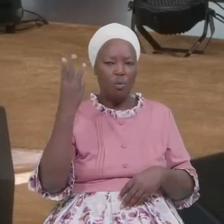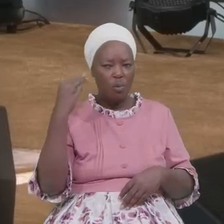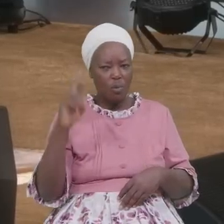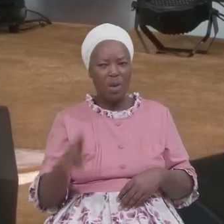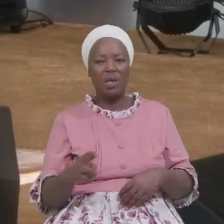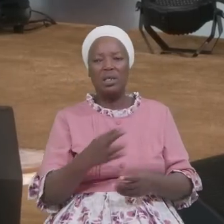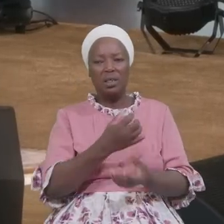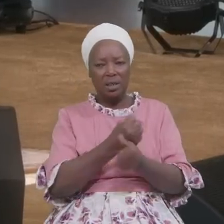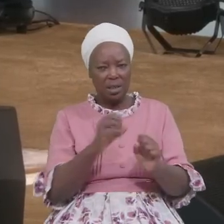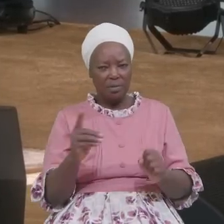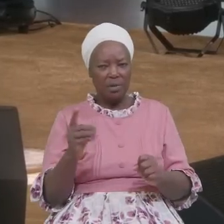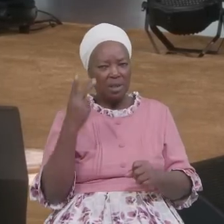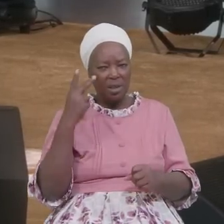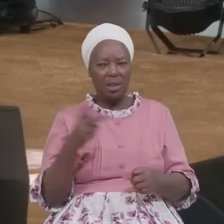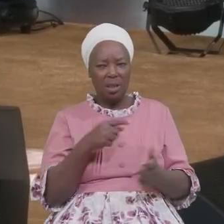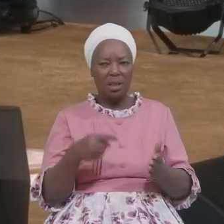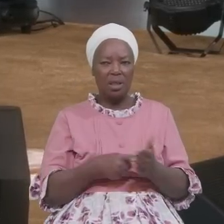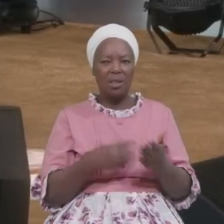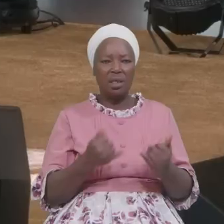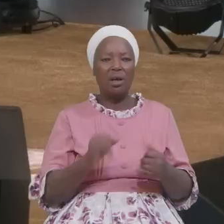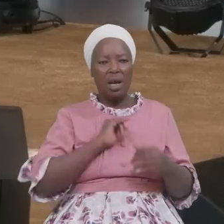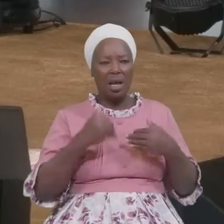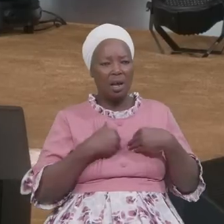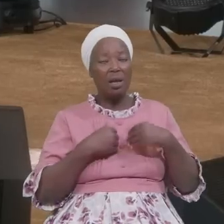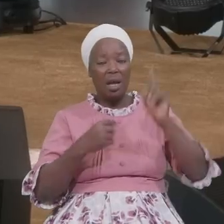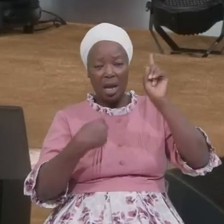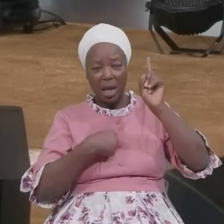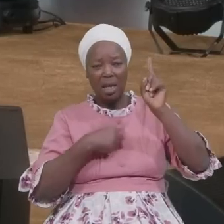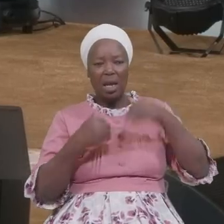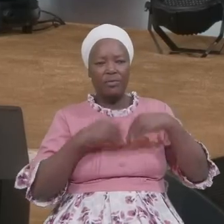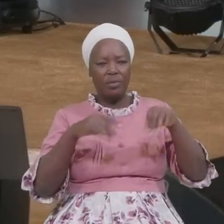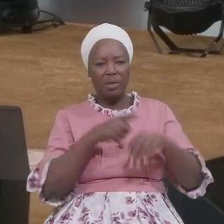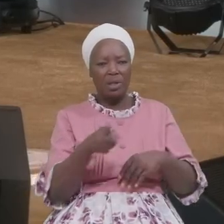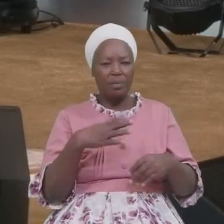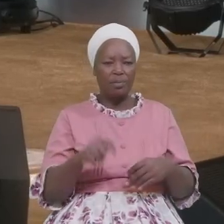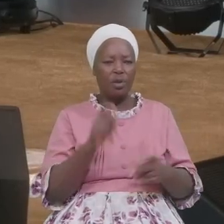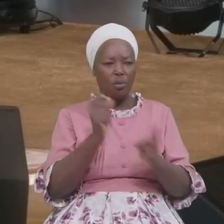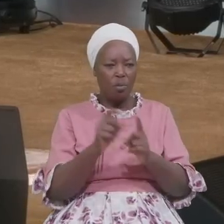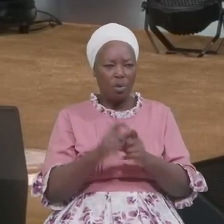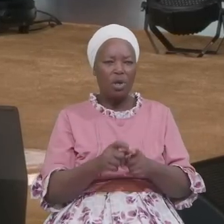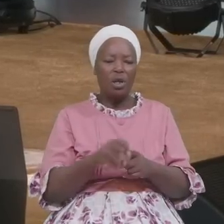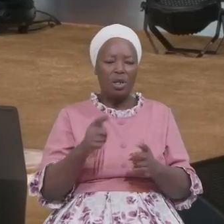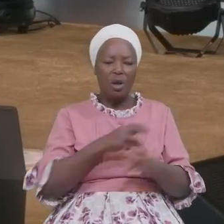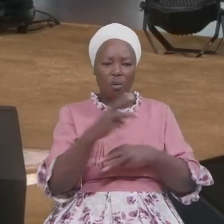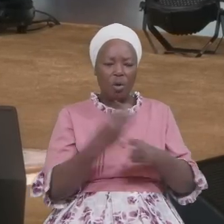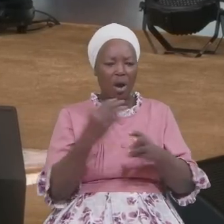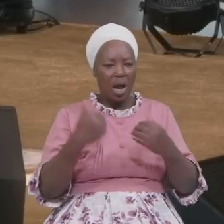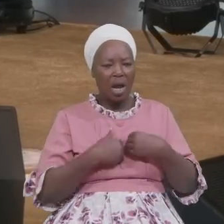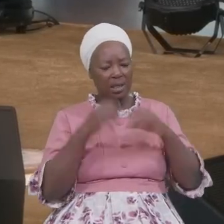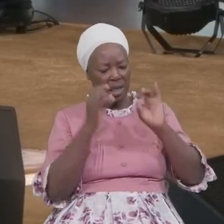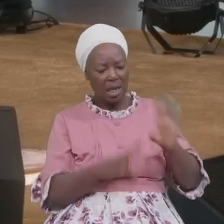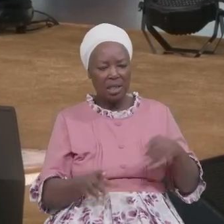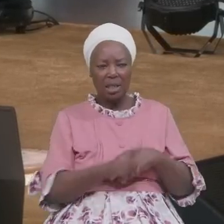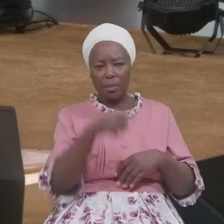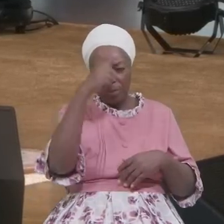Look at this. I've given them your word. The world has hated them because they are not